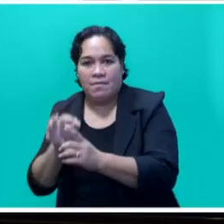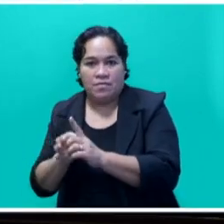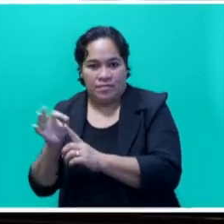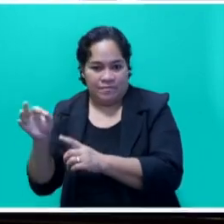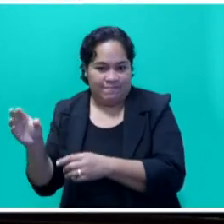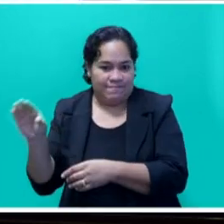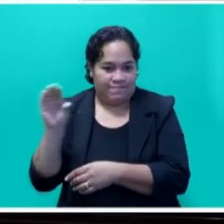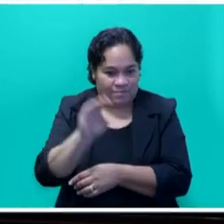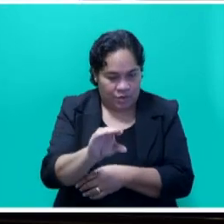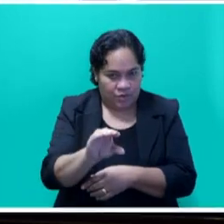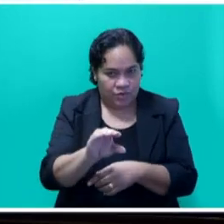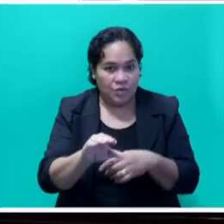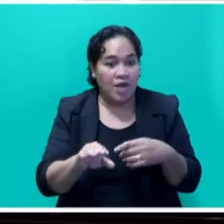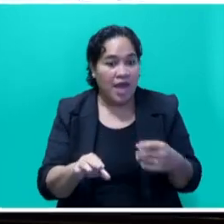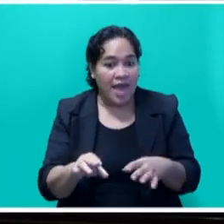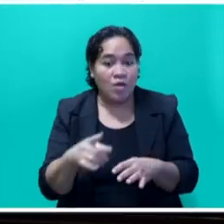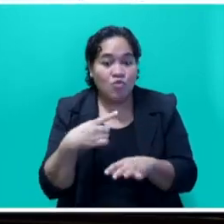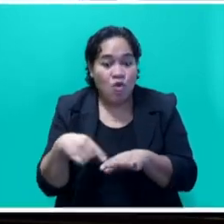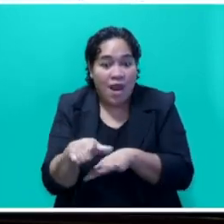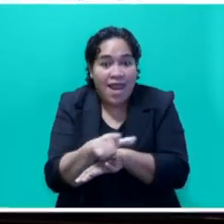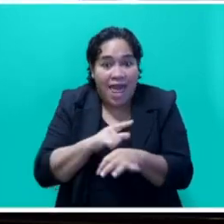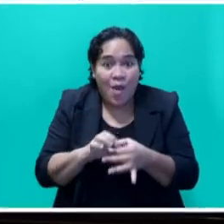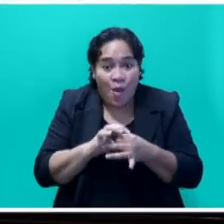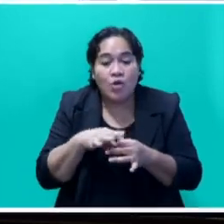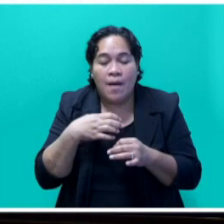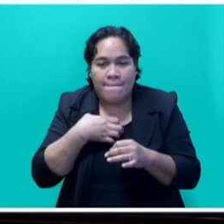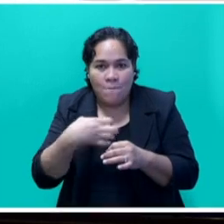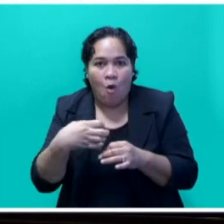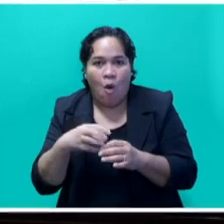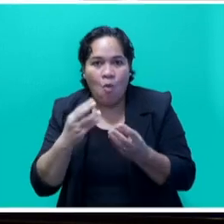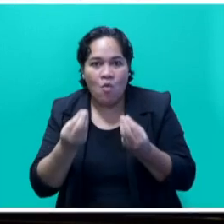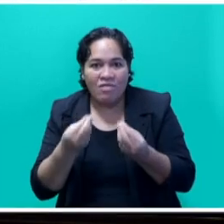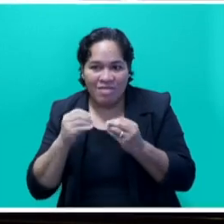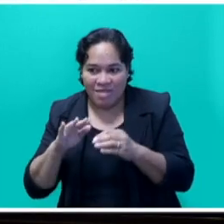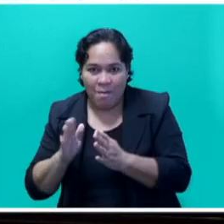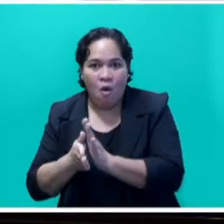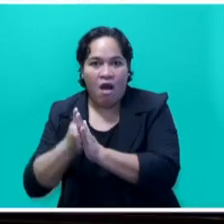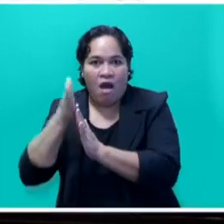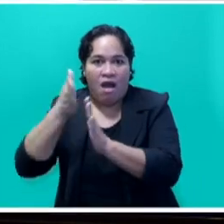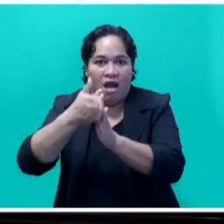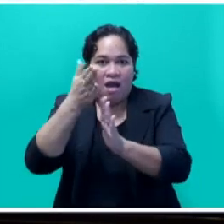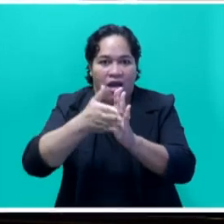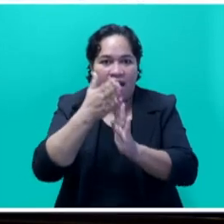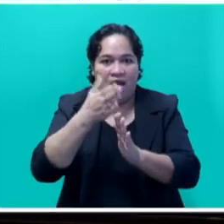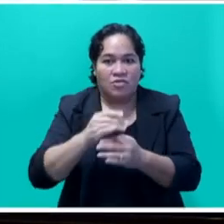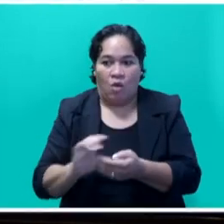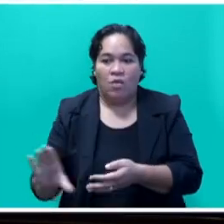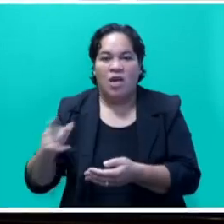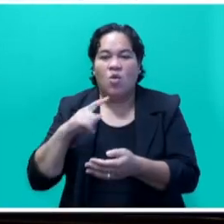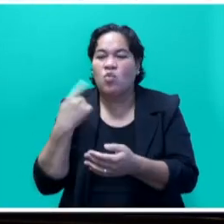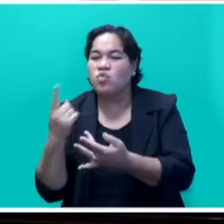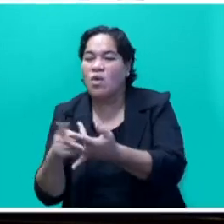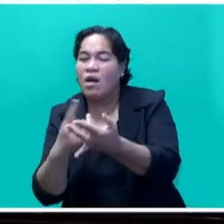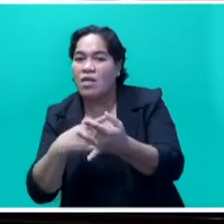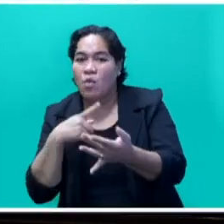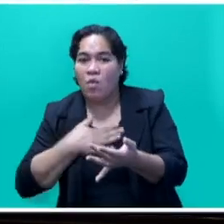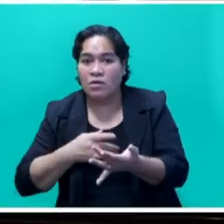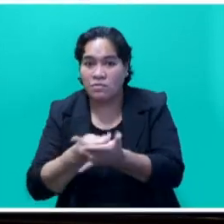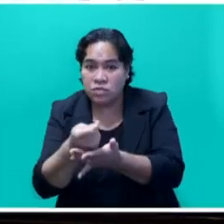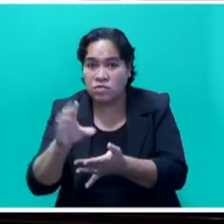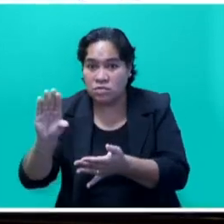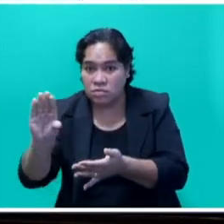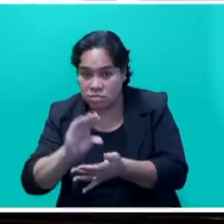It's nonsense to say all the Itauke land is leased is mortgaged. Absolute nonsense. Most agricultural